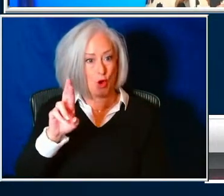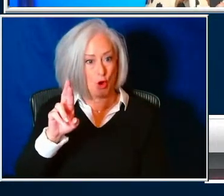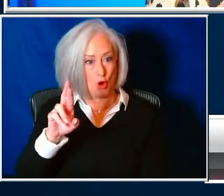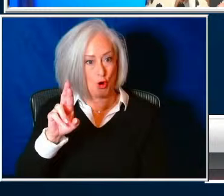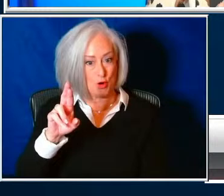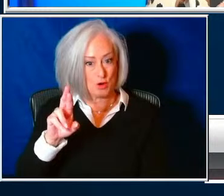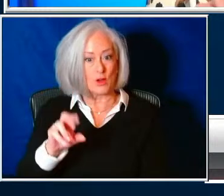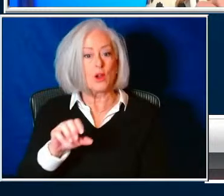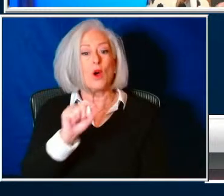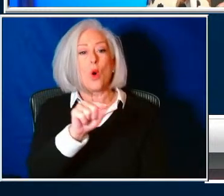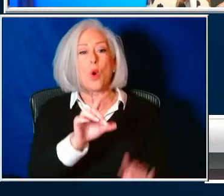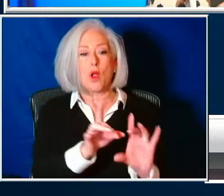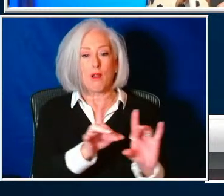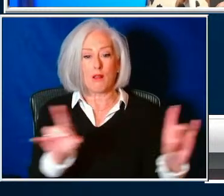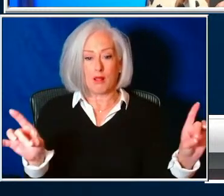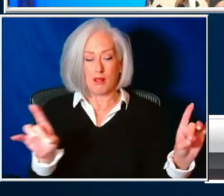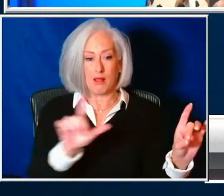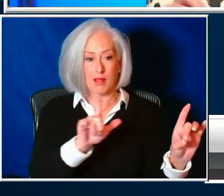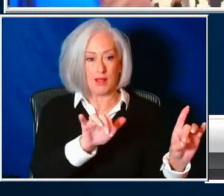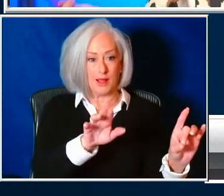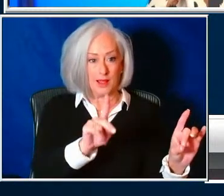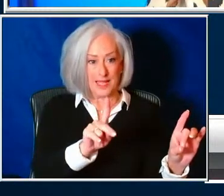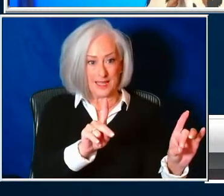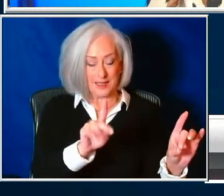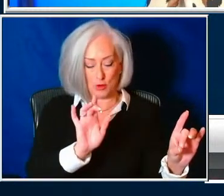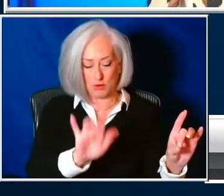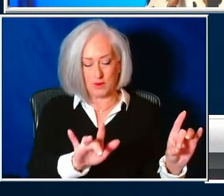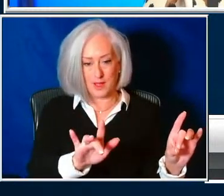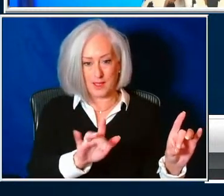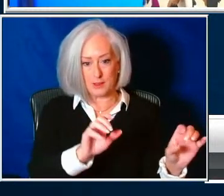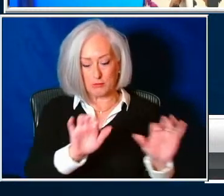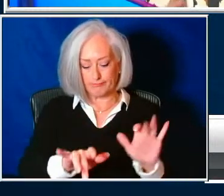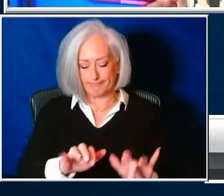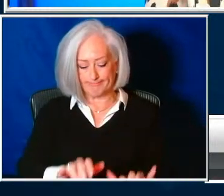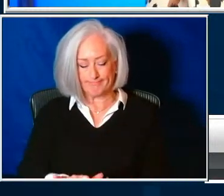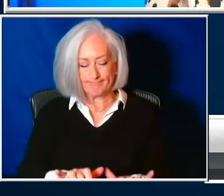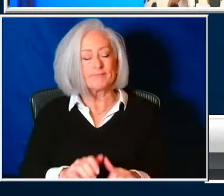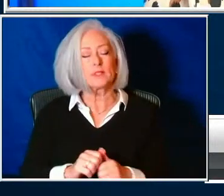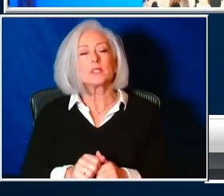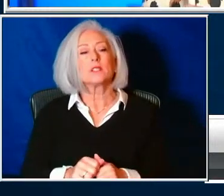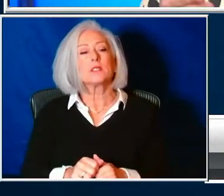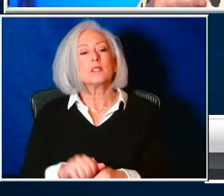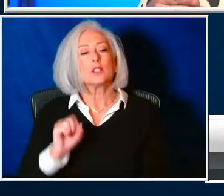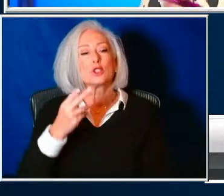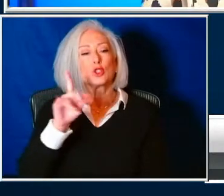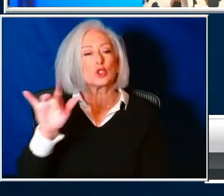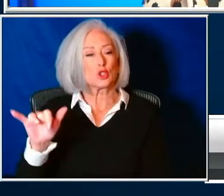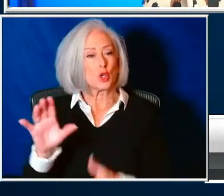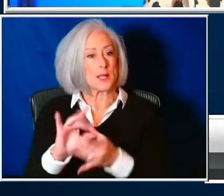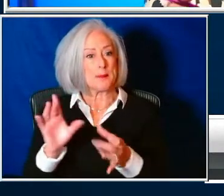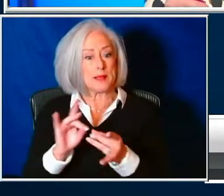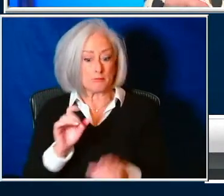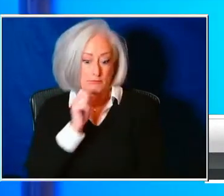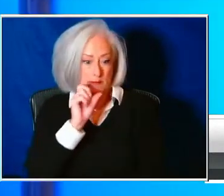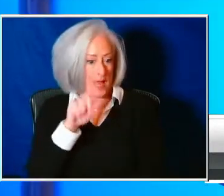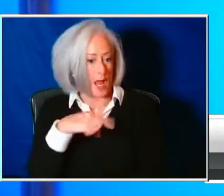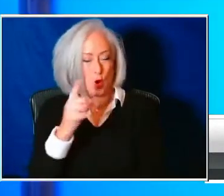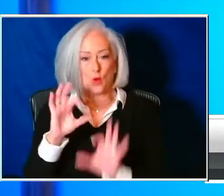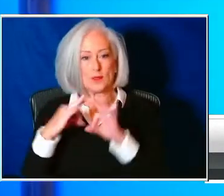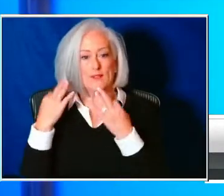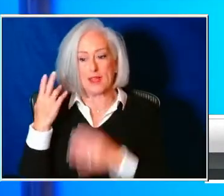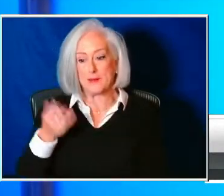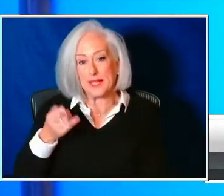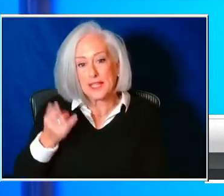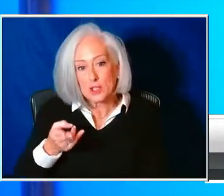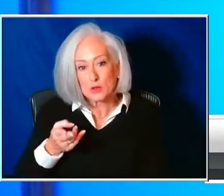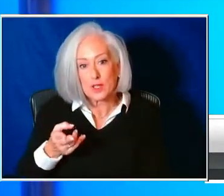more information about how to sign up to get one, because as Shirley had mentioned, it's not just somebody with a family history or somebody who's